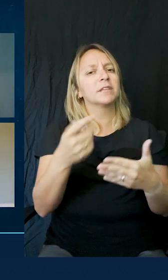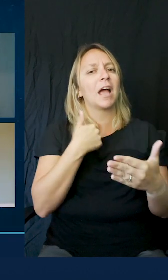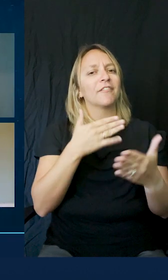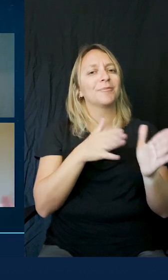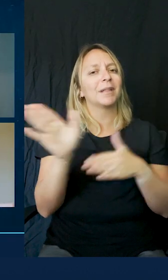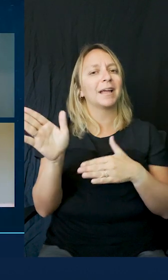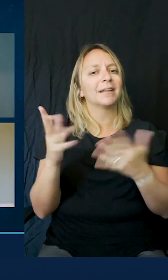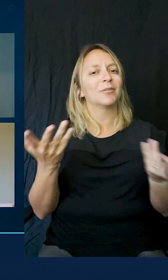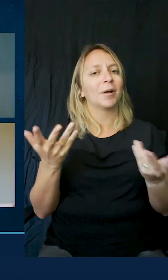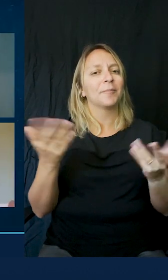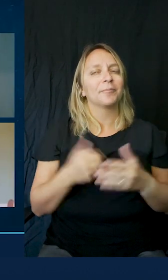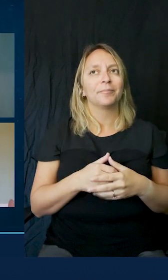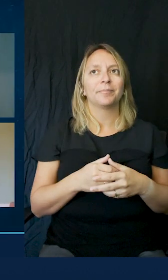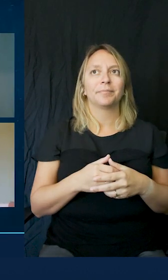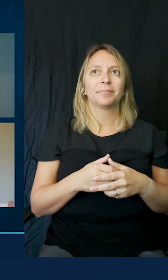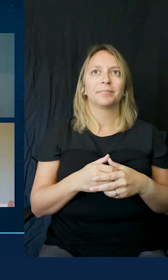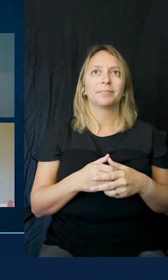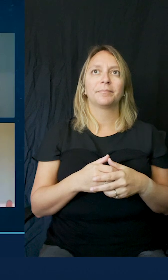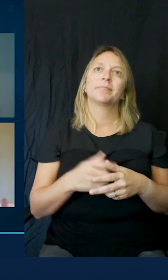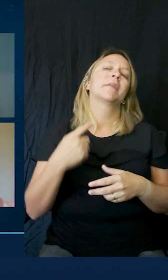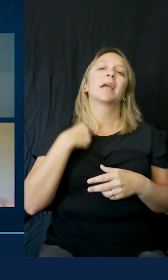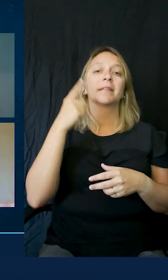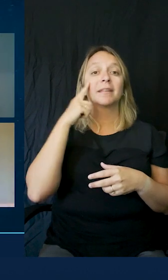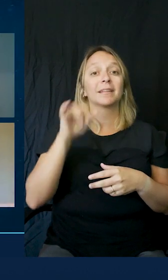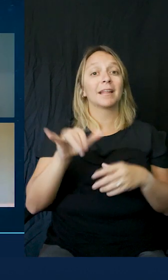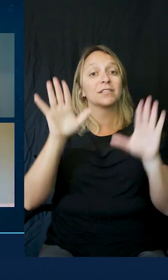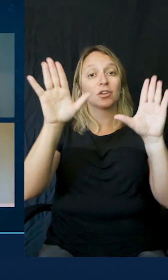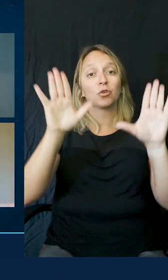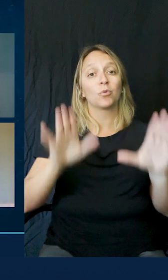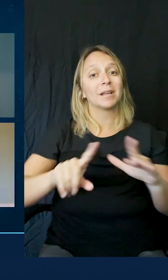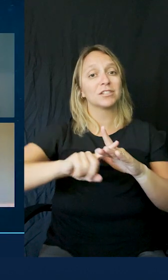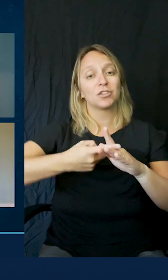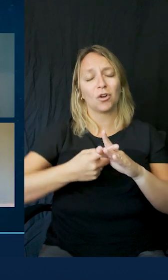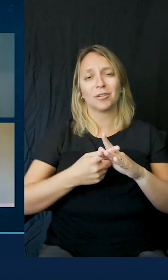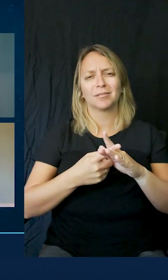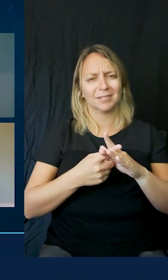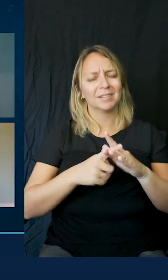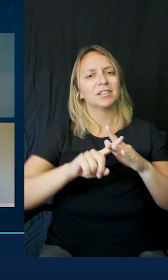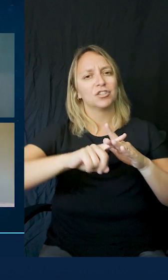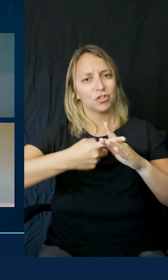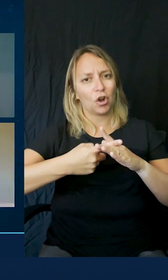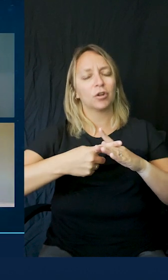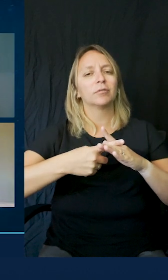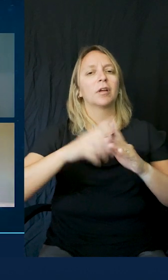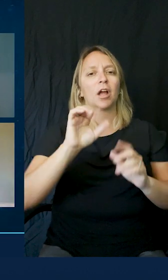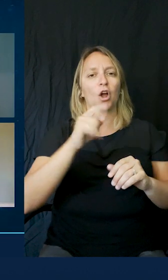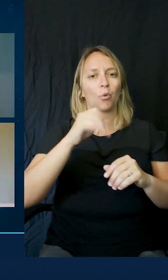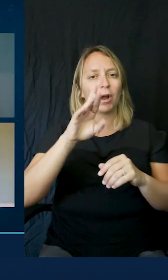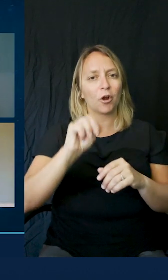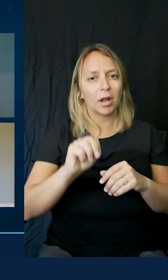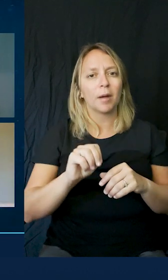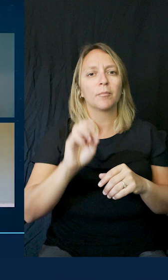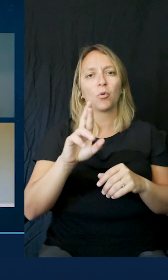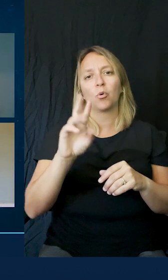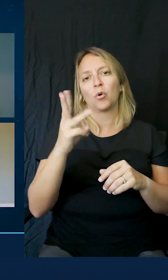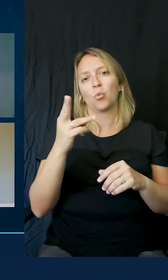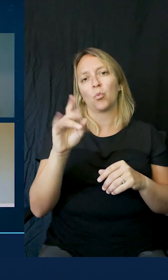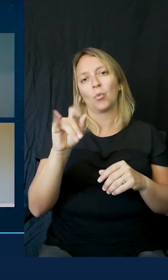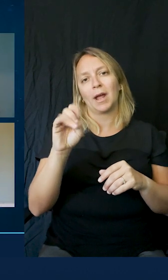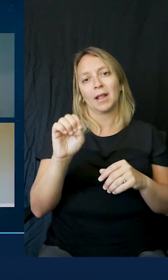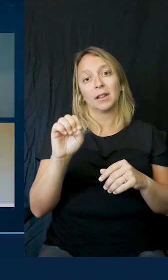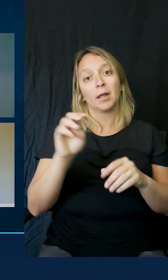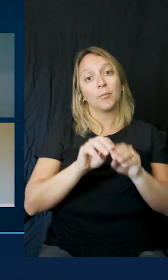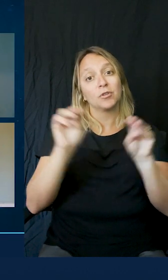I think it's a great start to start at the aquarium or the whale museum. I think it's also fantastic for